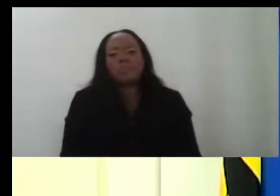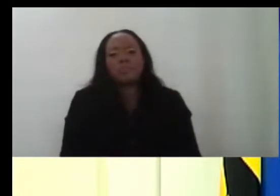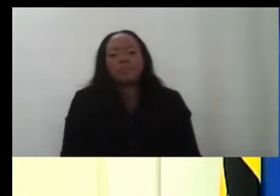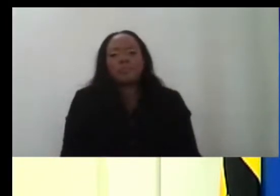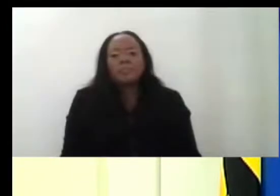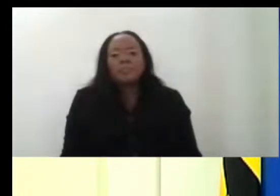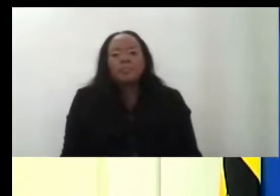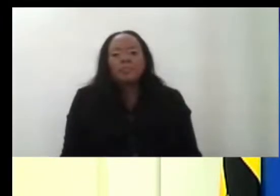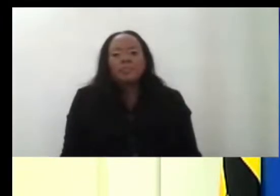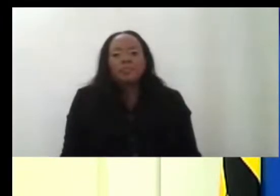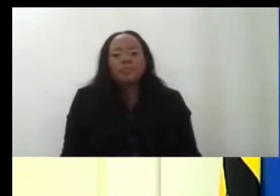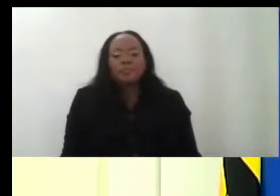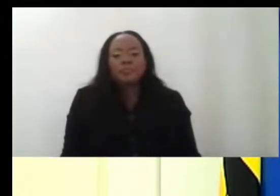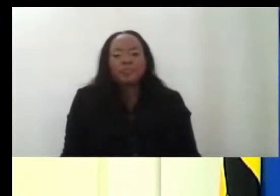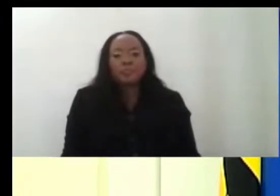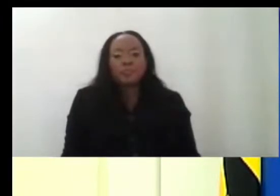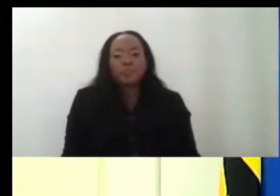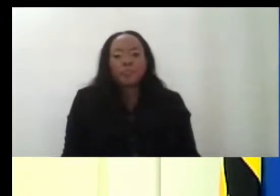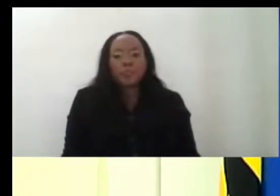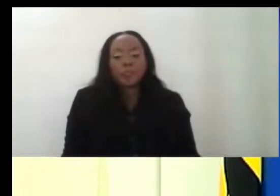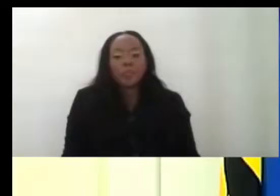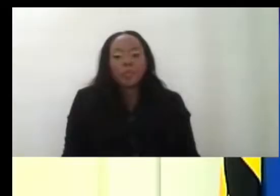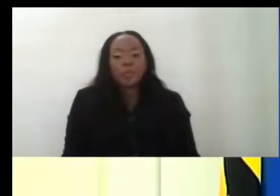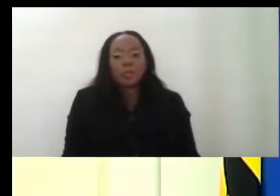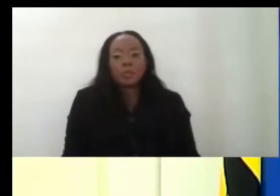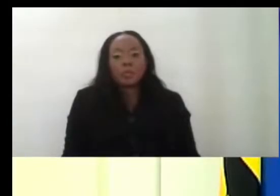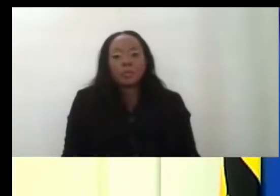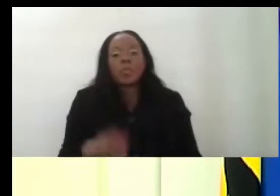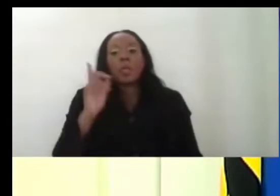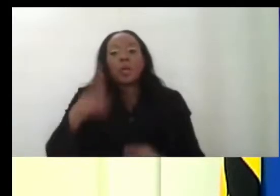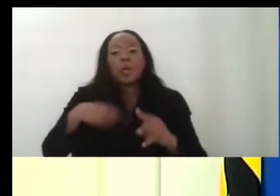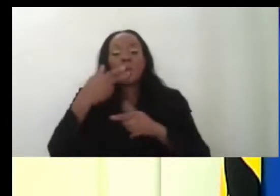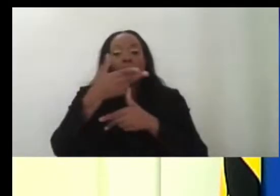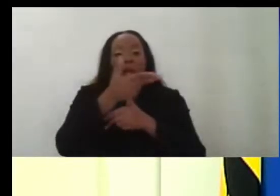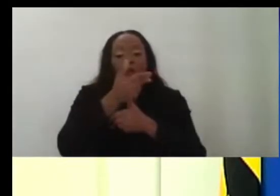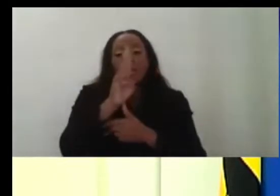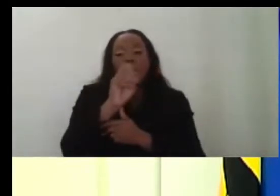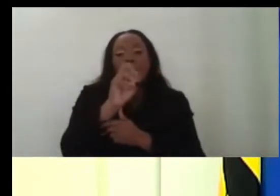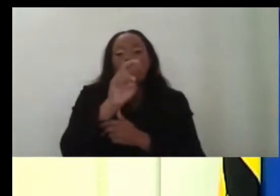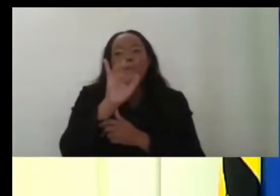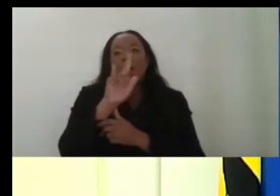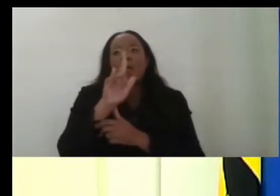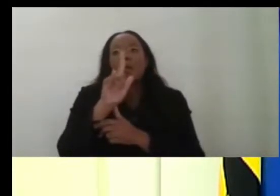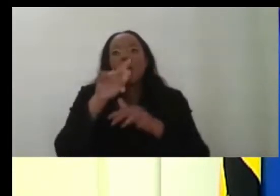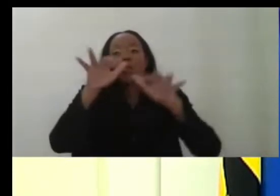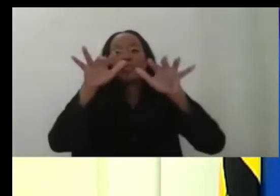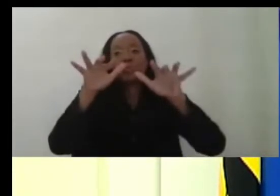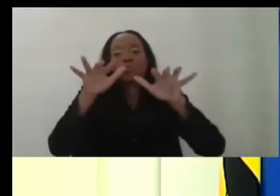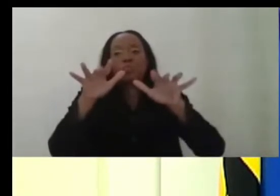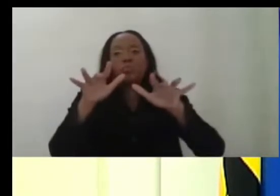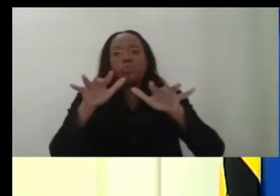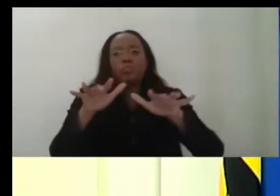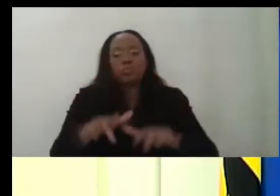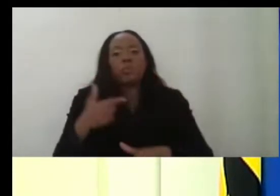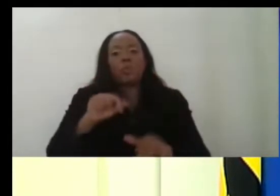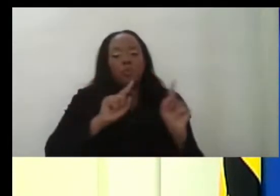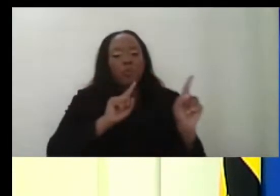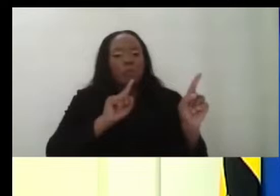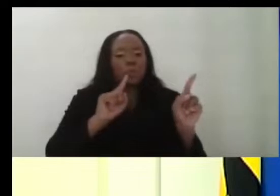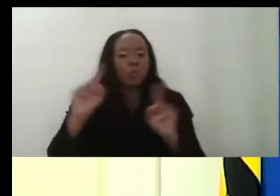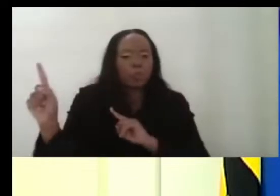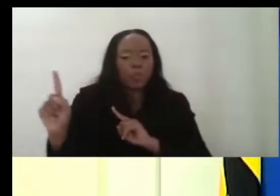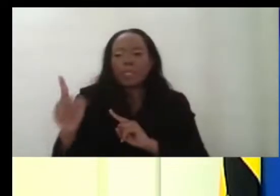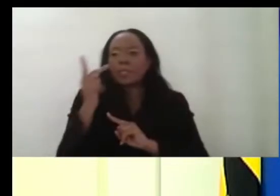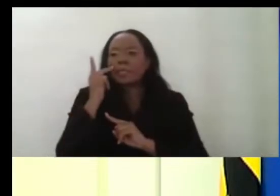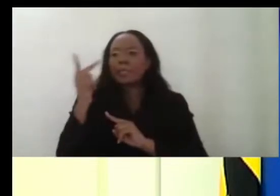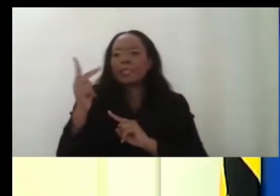was subsiding, we went down to the fisheries complex. As the all clear was given, we went on to the fisheries complex because we heard there was devastation